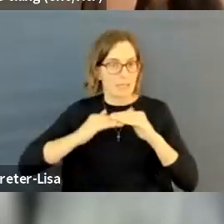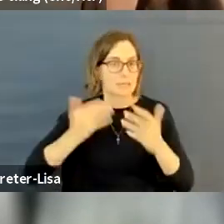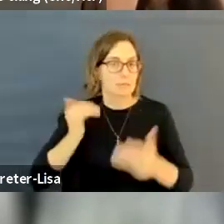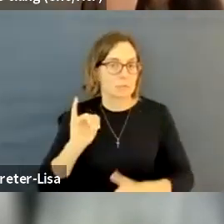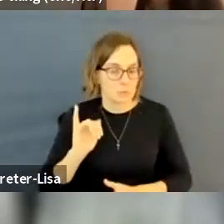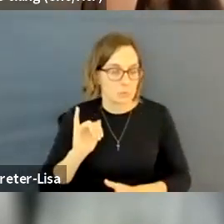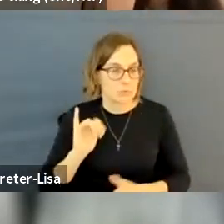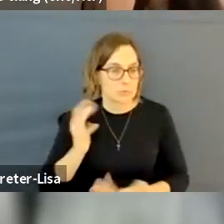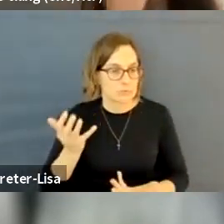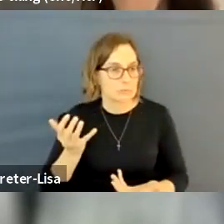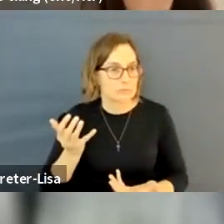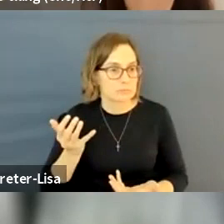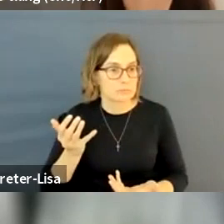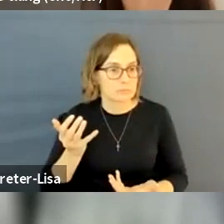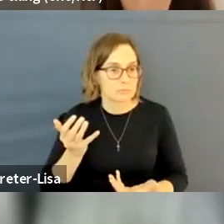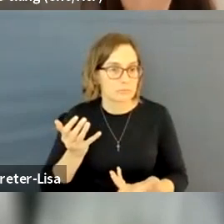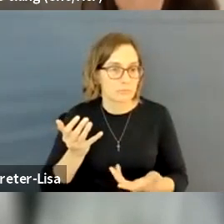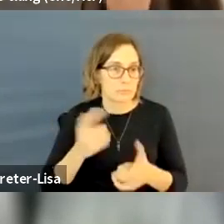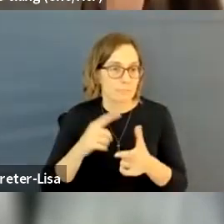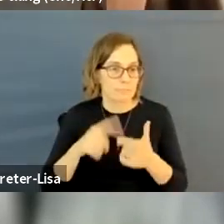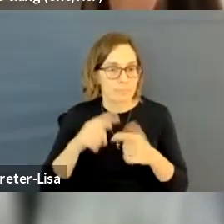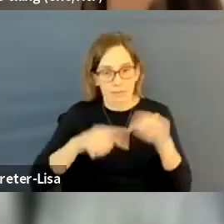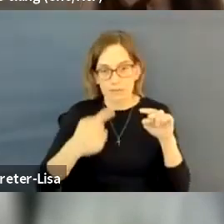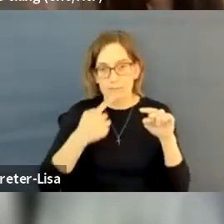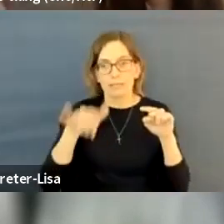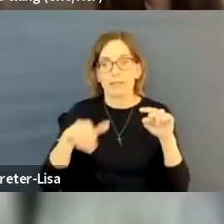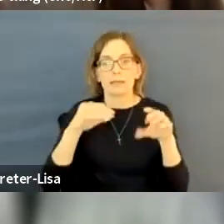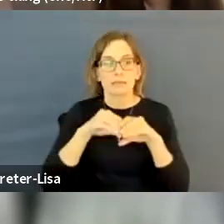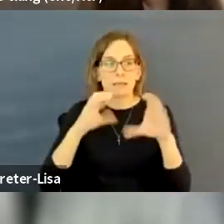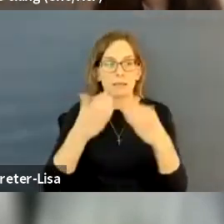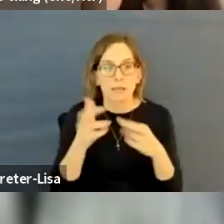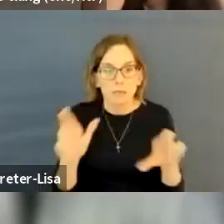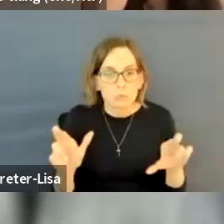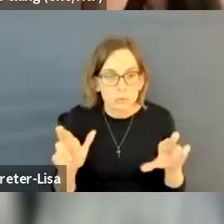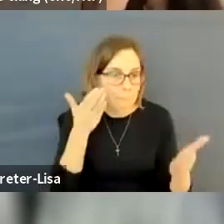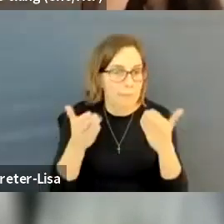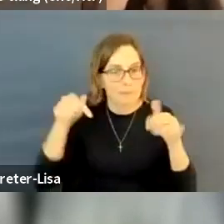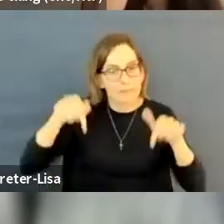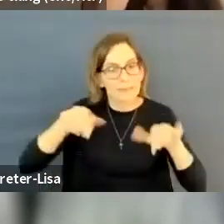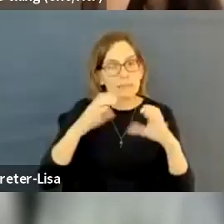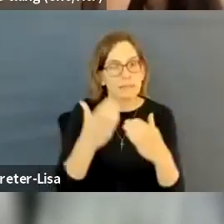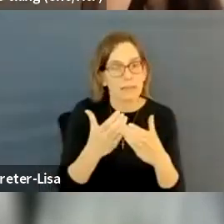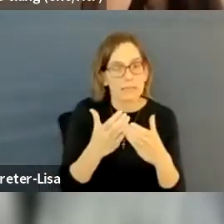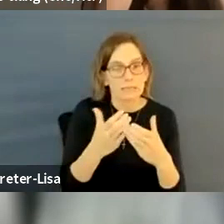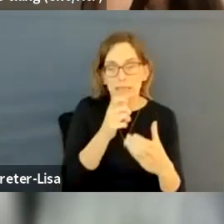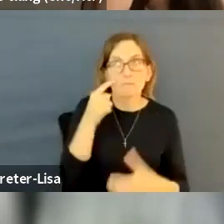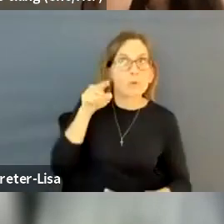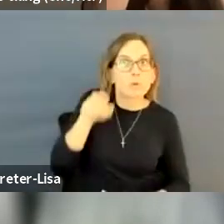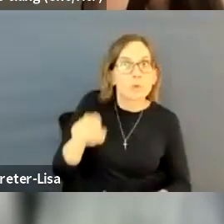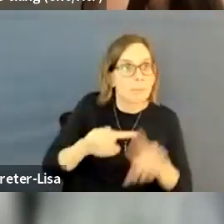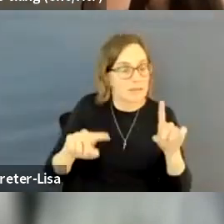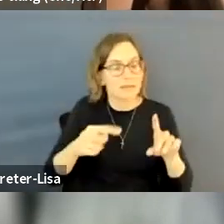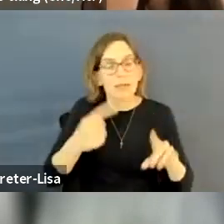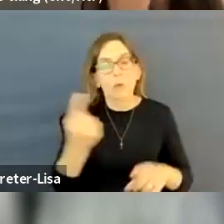So then I cannot say that in the classroom, maybe this class is not for you, but I'll always say I'll help you